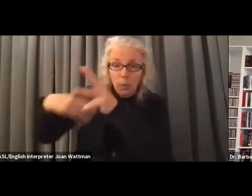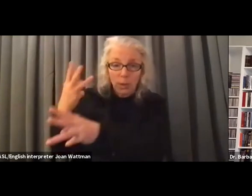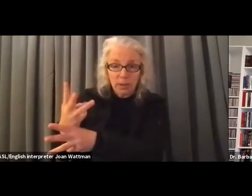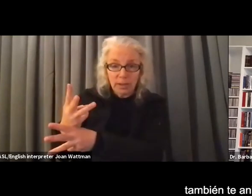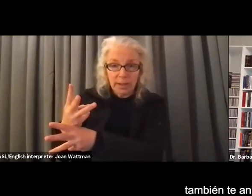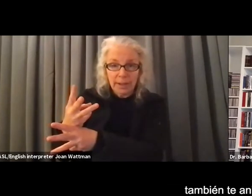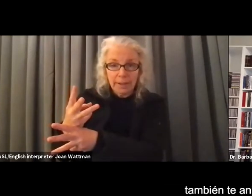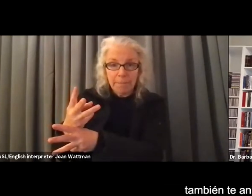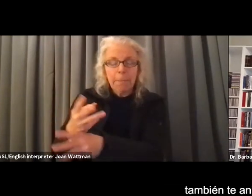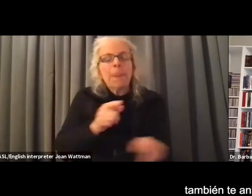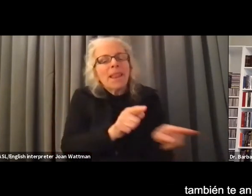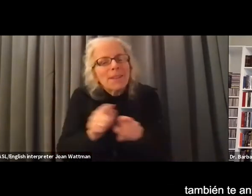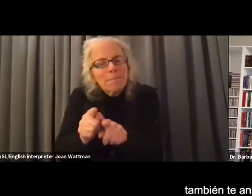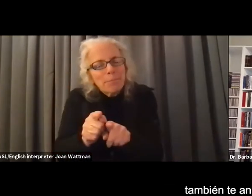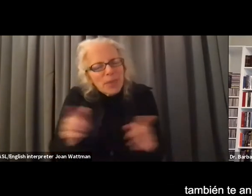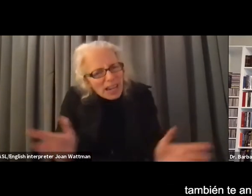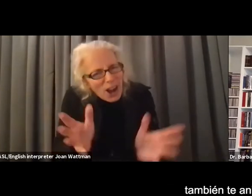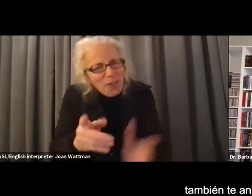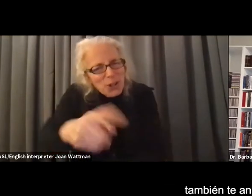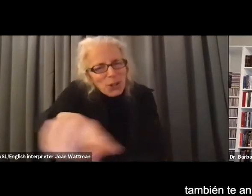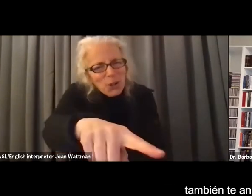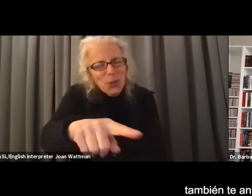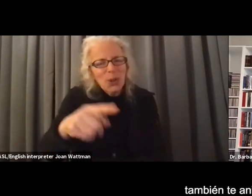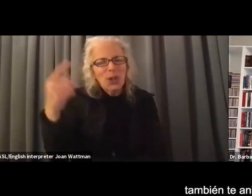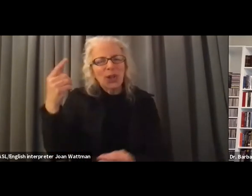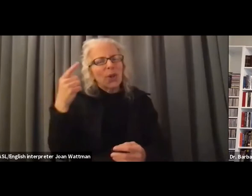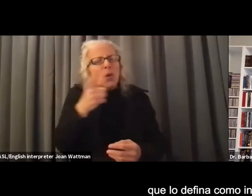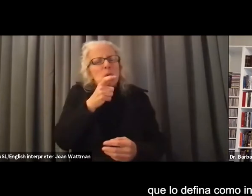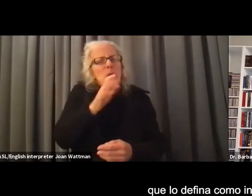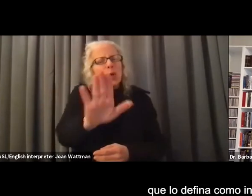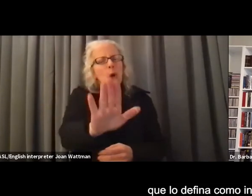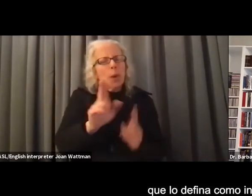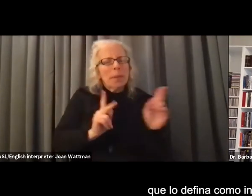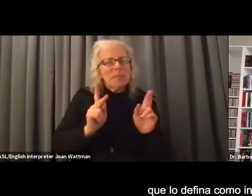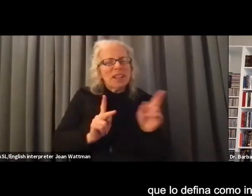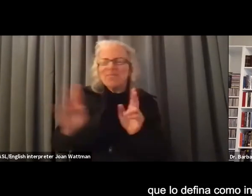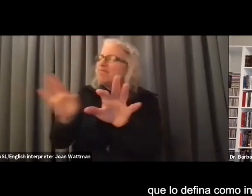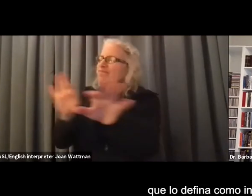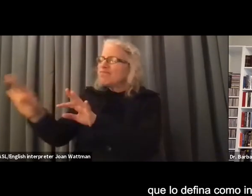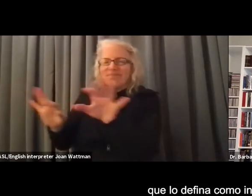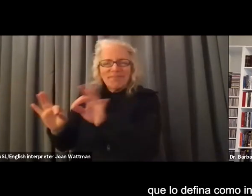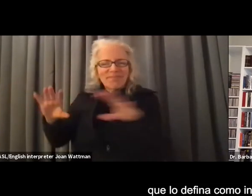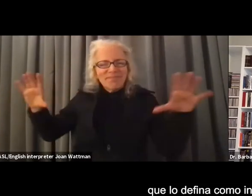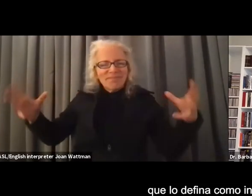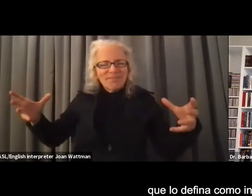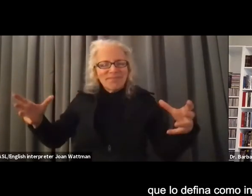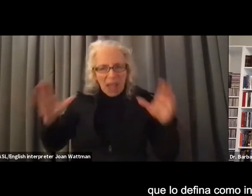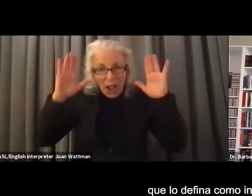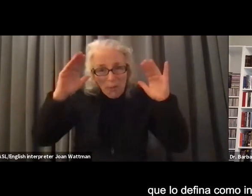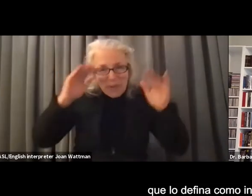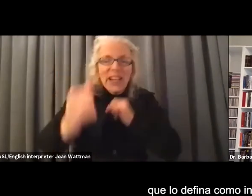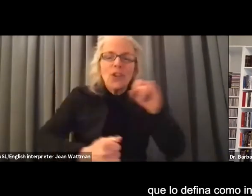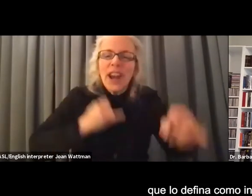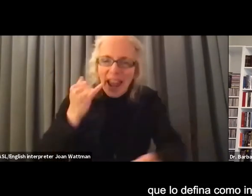And also encouraging you as you define who your people are, that you define that as an international,